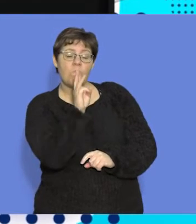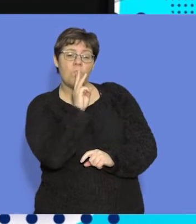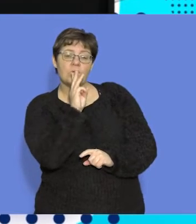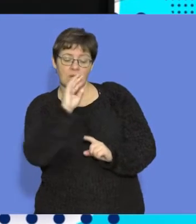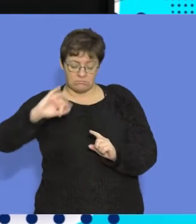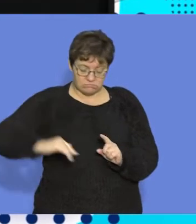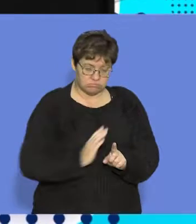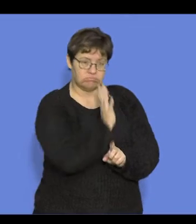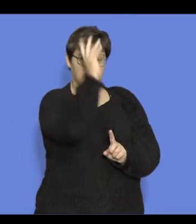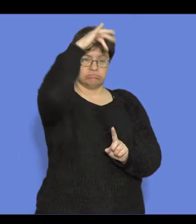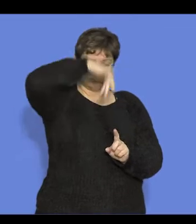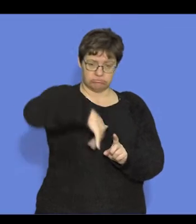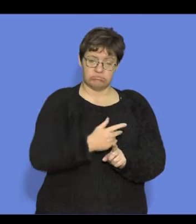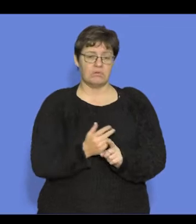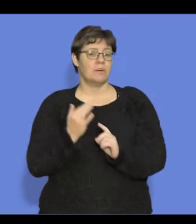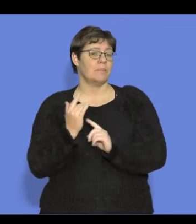plant.